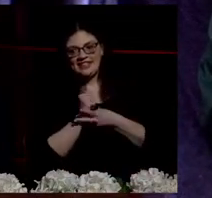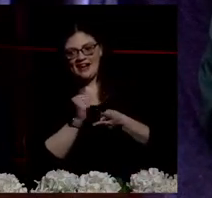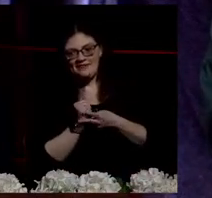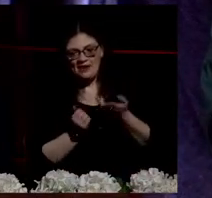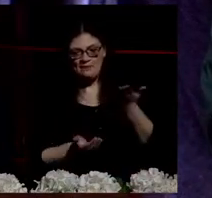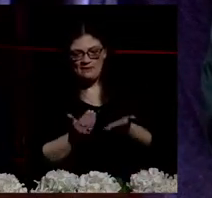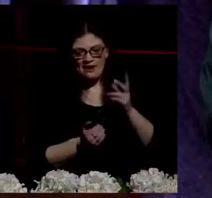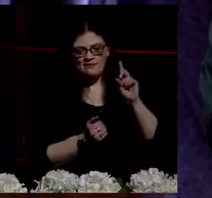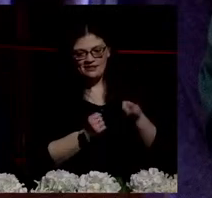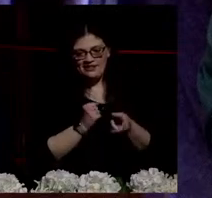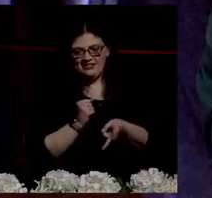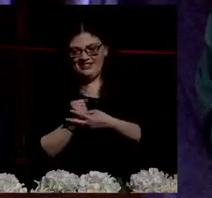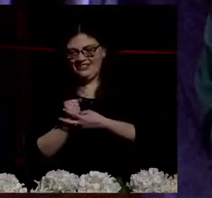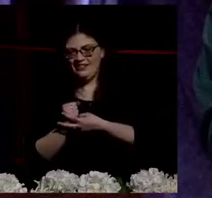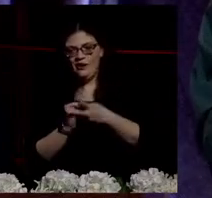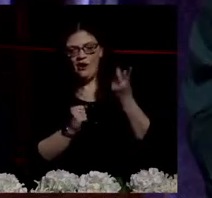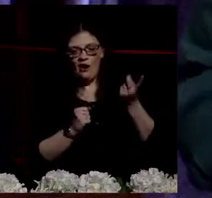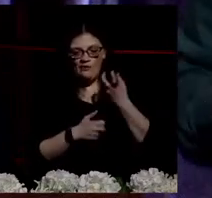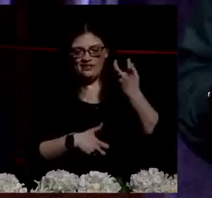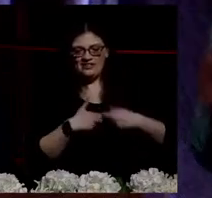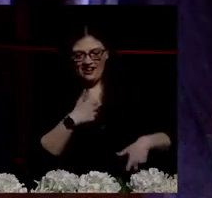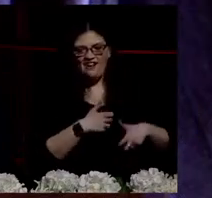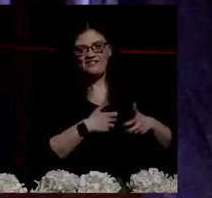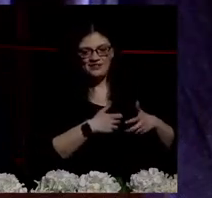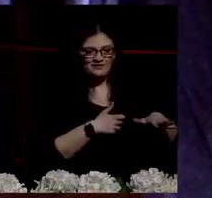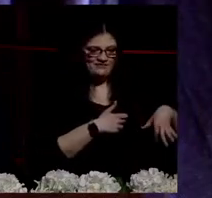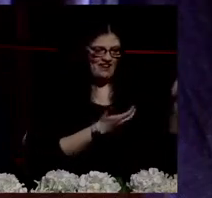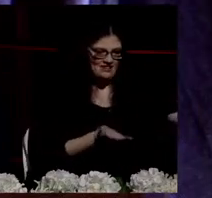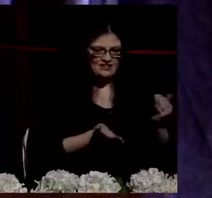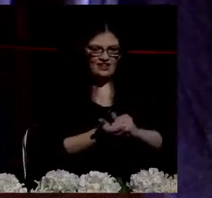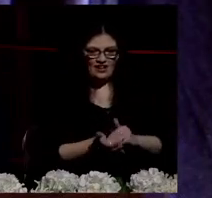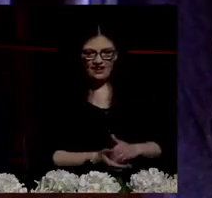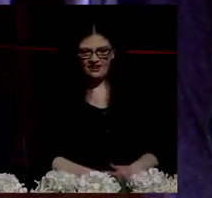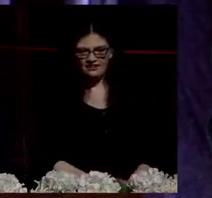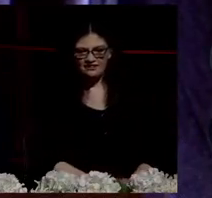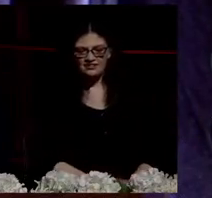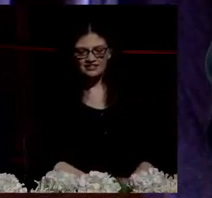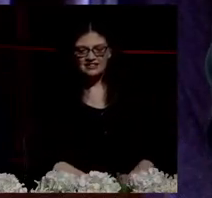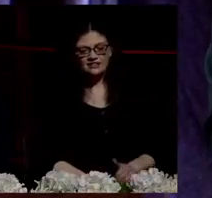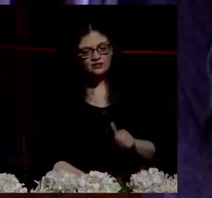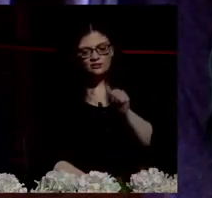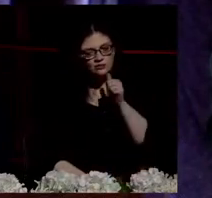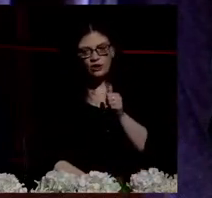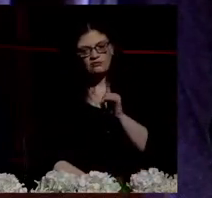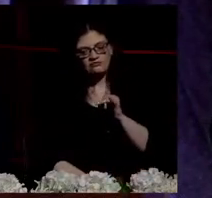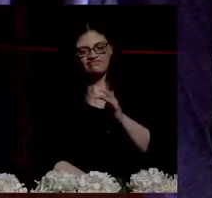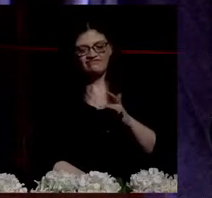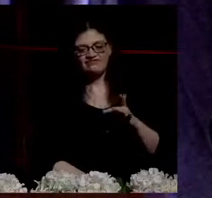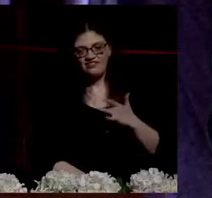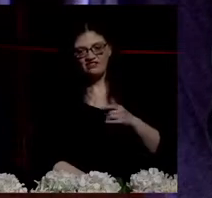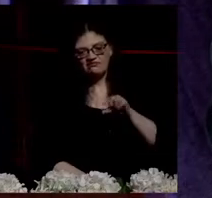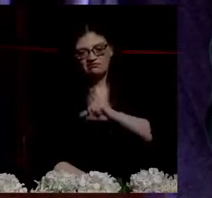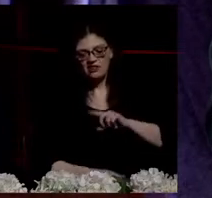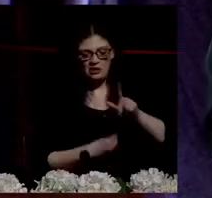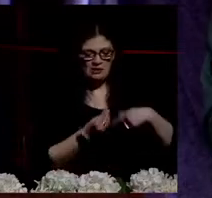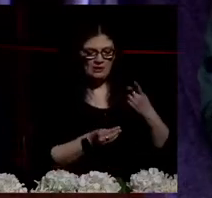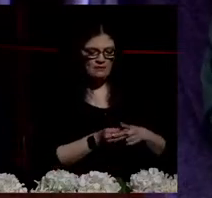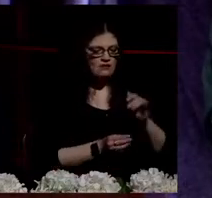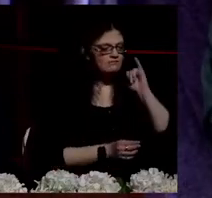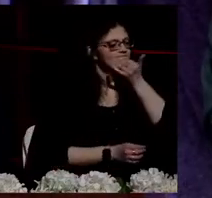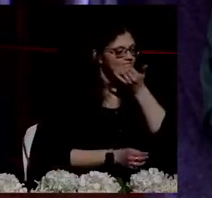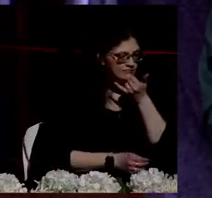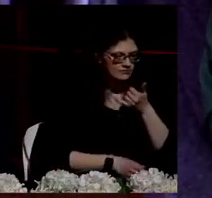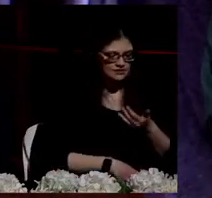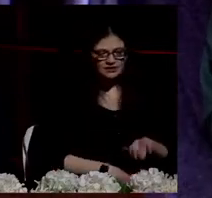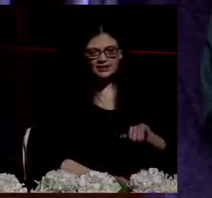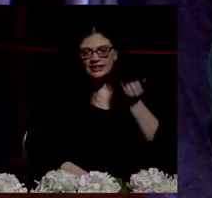a hassle to replace those things. Don't feel guilty about the mistakes you made in the past. If you made it